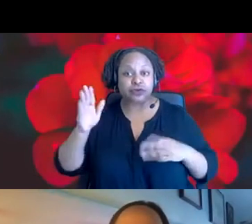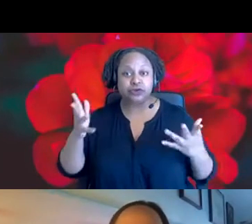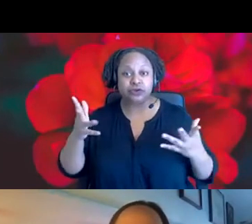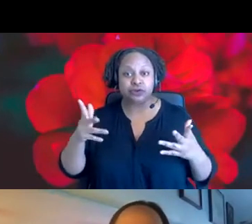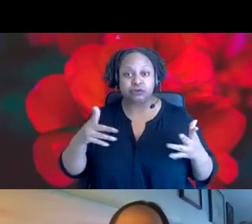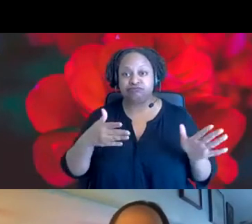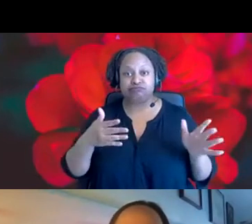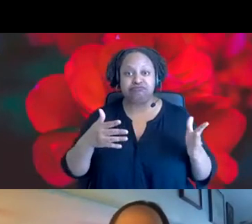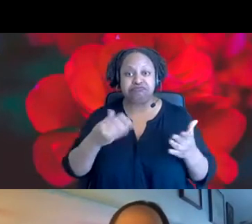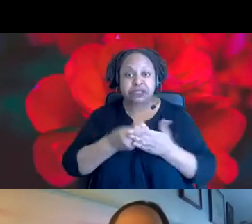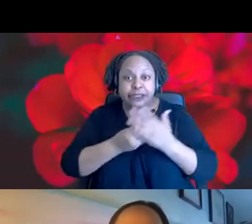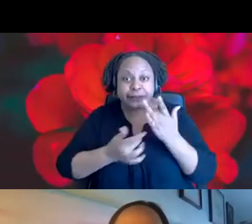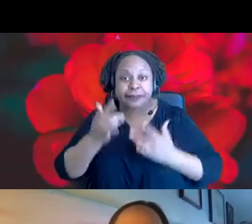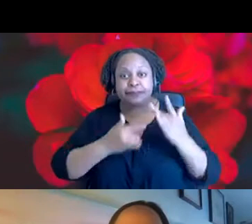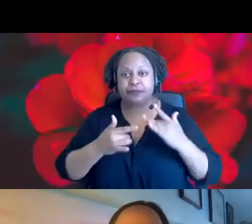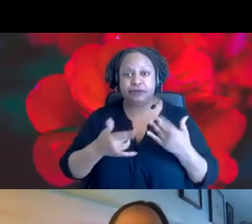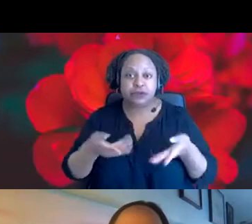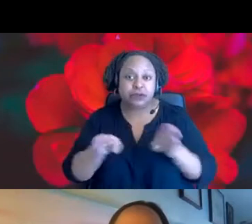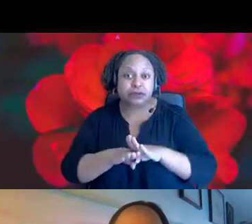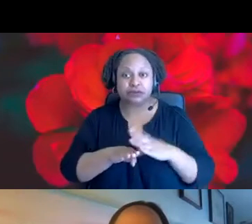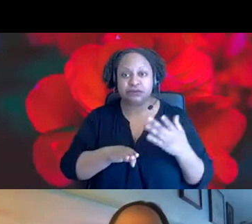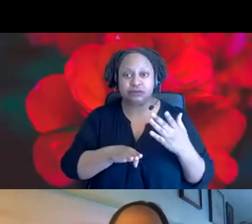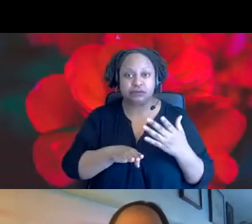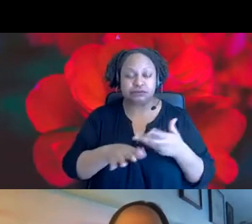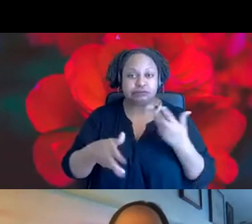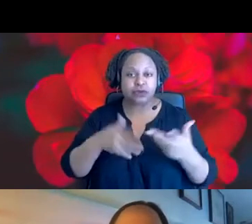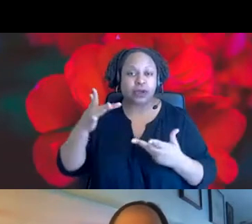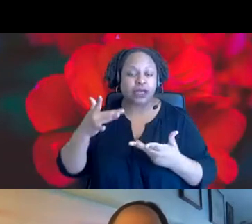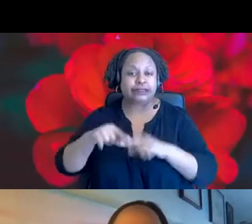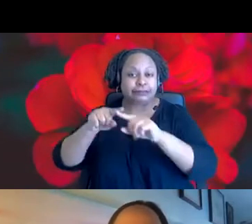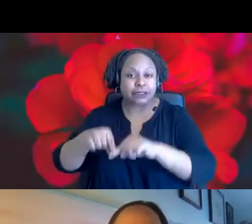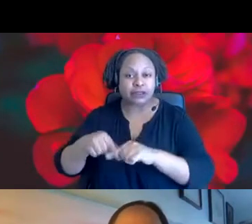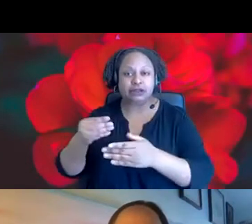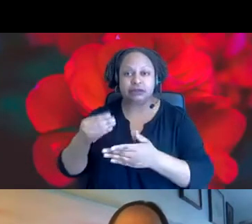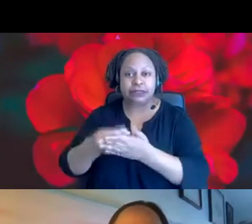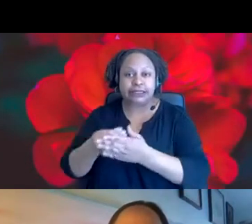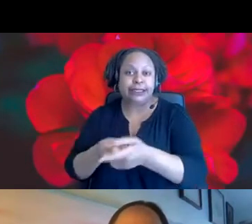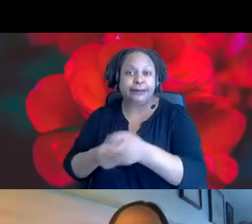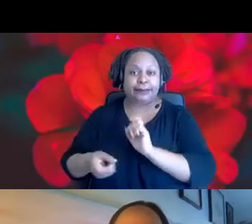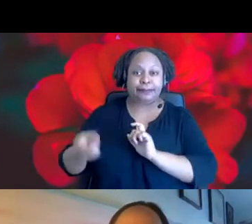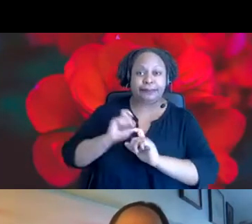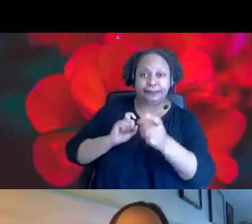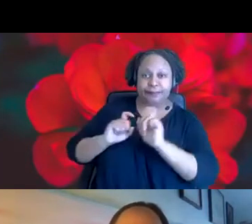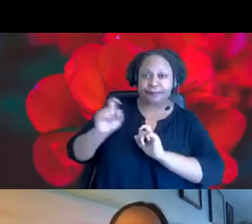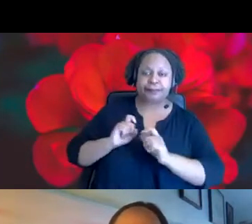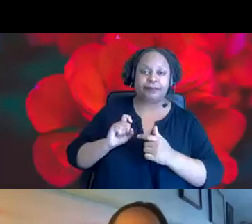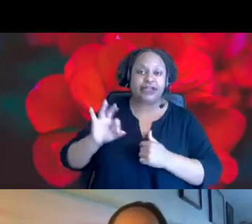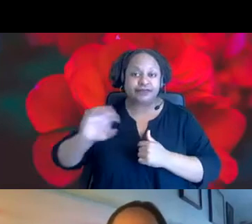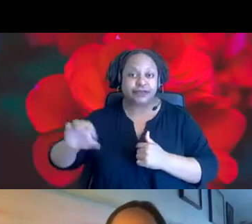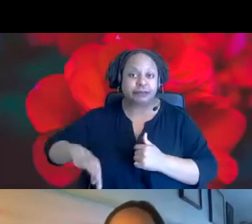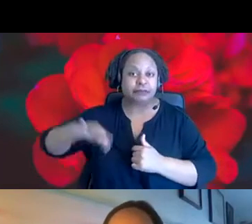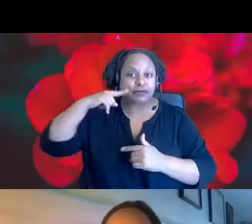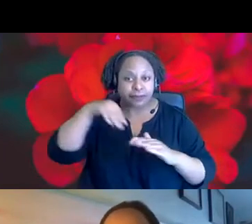right? Because we do rely on these donor dollars, we do rely on these admission fees, these